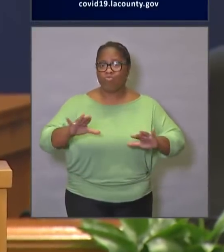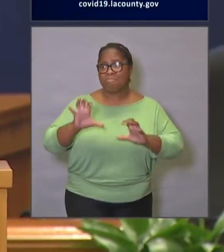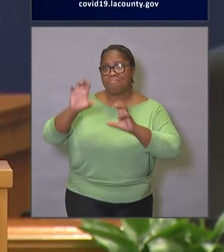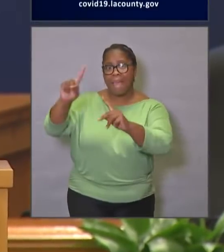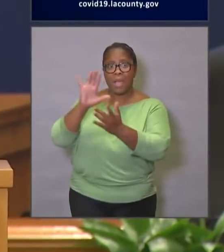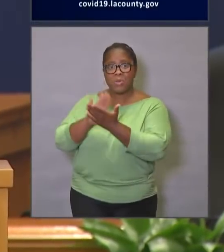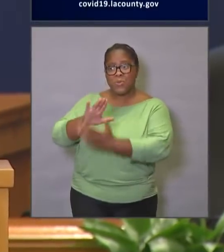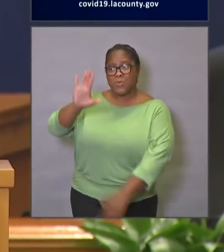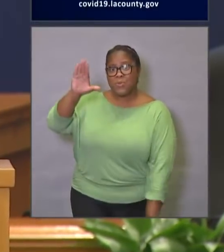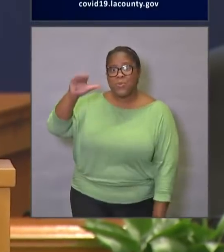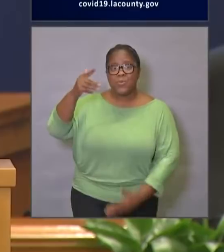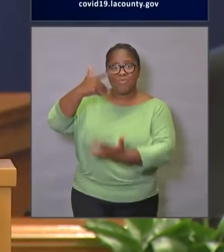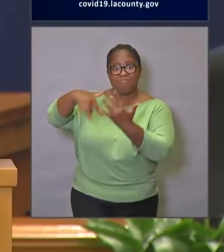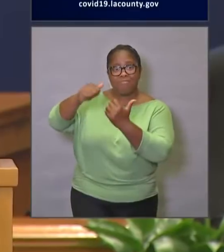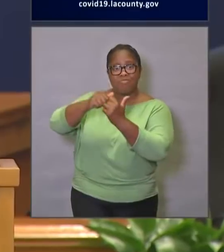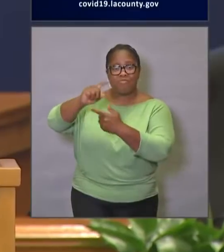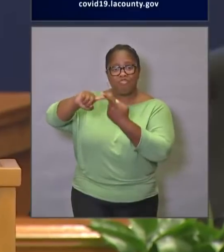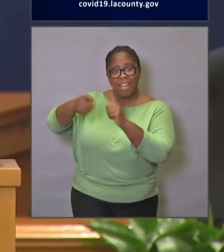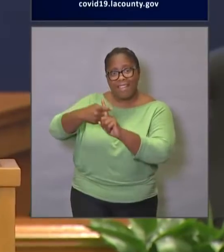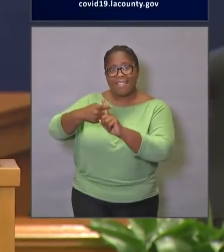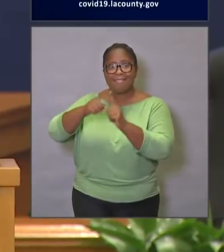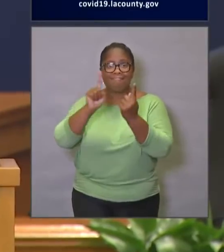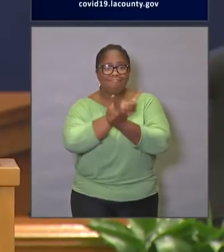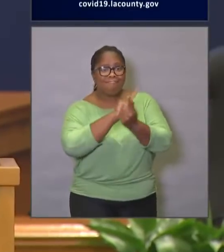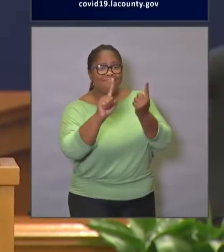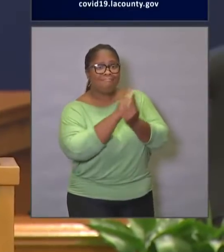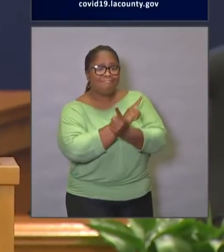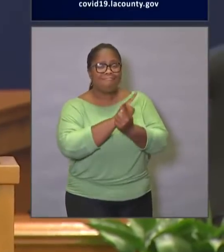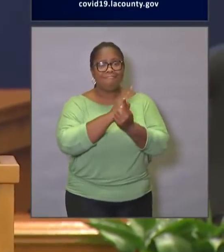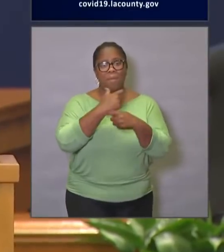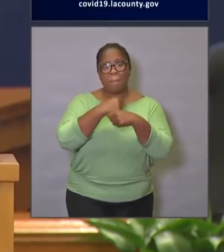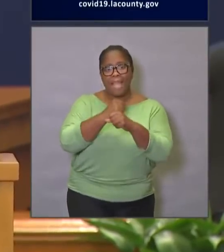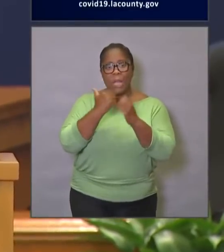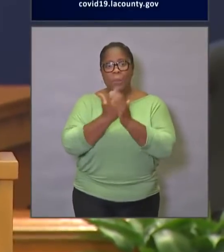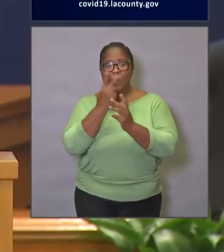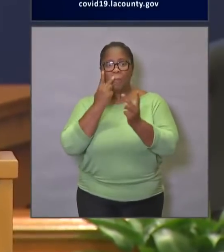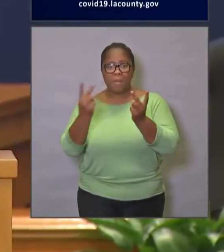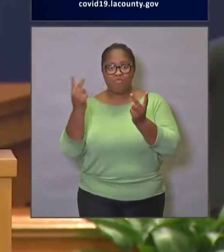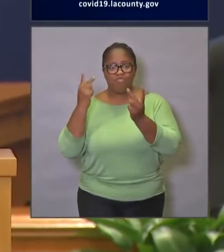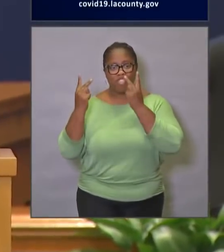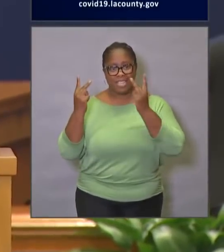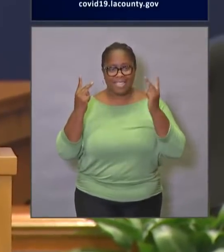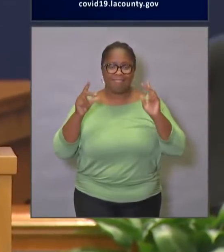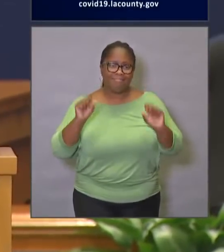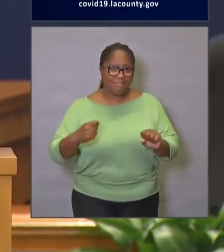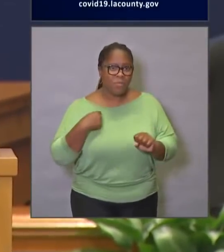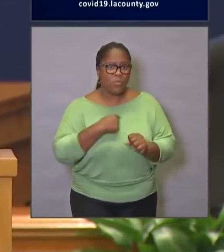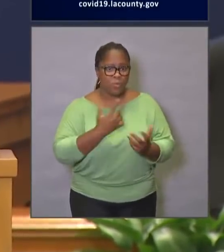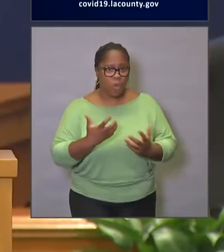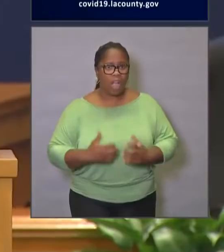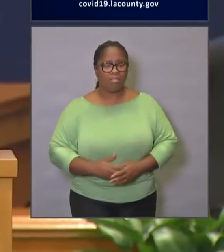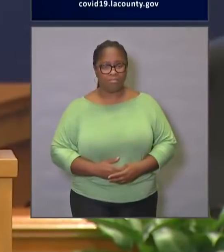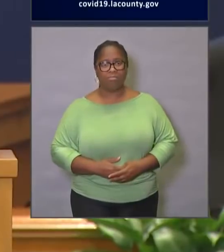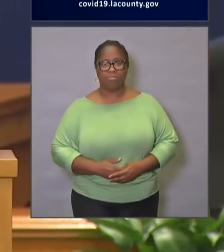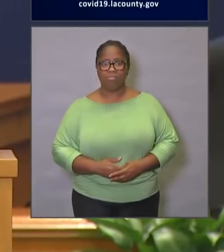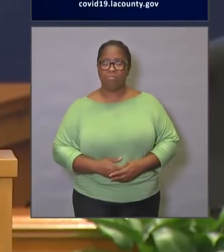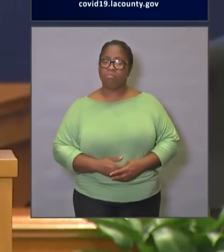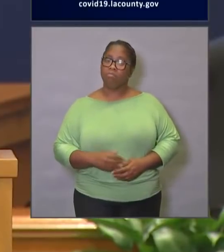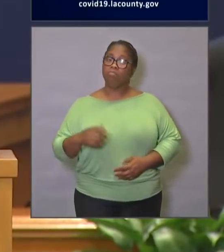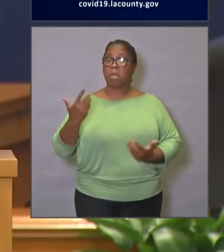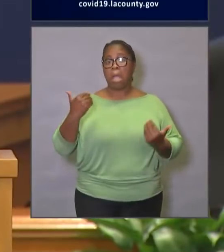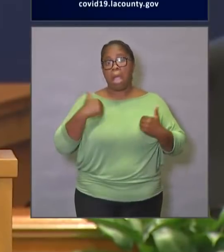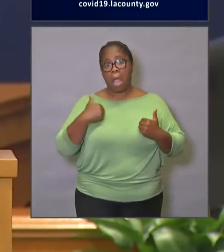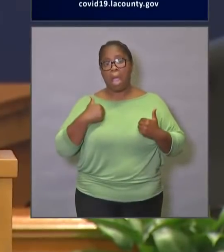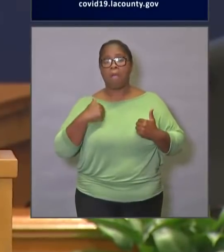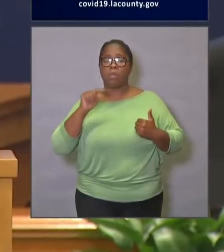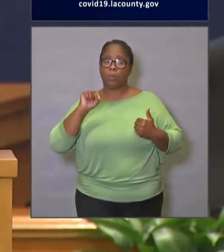school, seeing their friends, making new cherished memories with their friends. We do have the tools at hand to